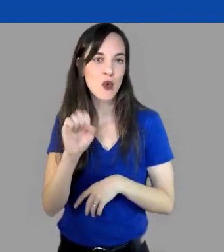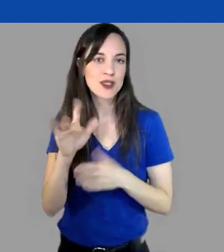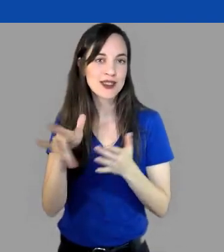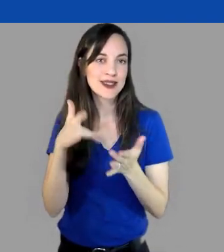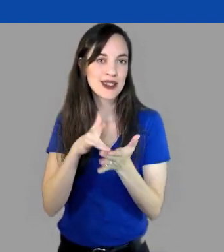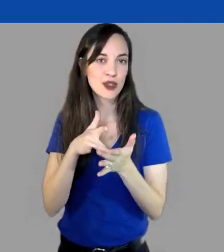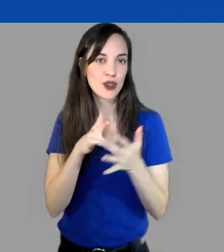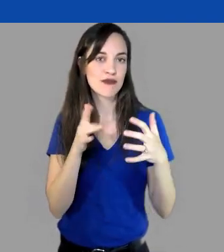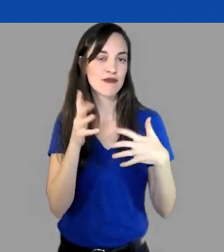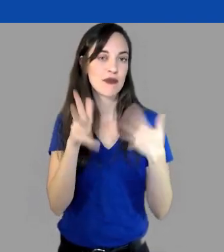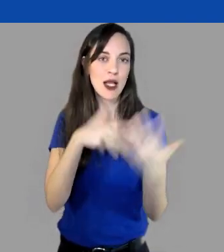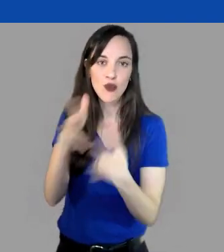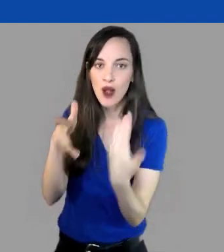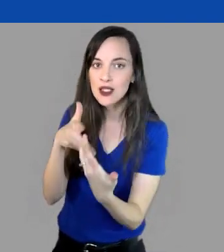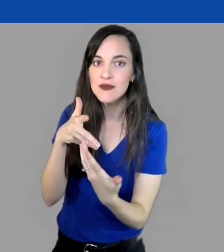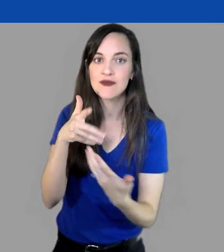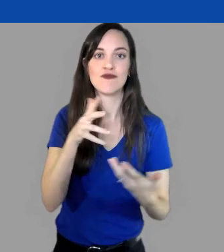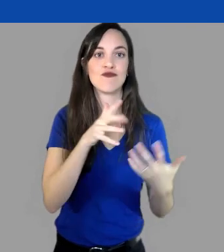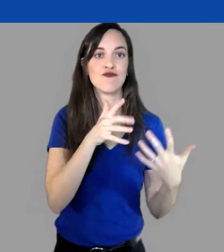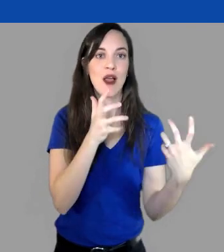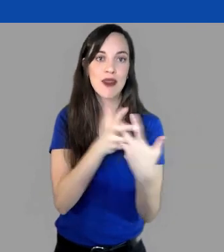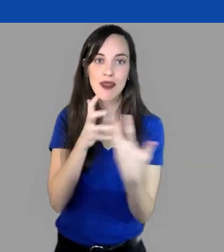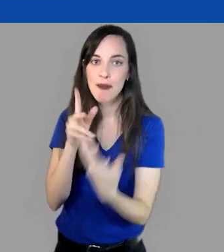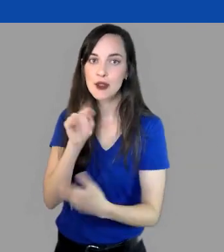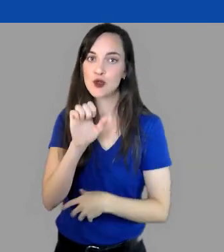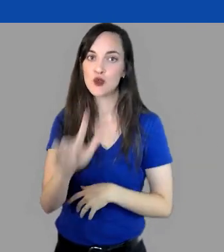to visit the IRIS Center Interactive Alignment Tool